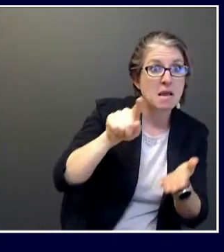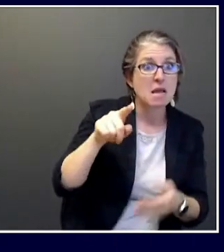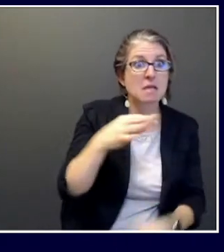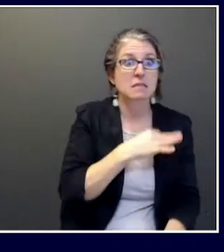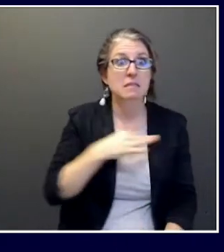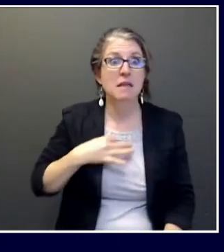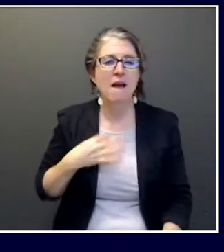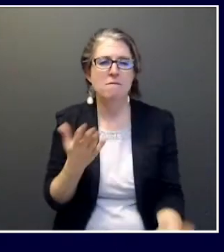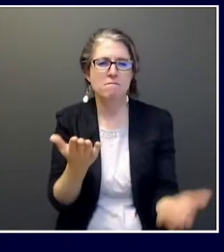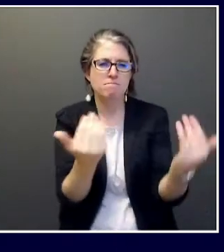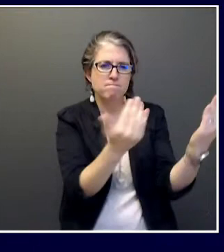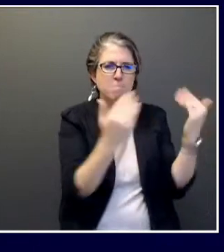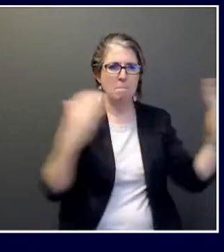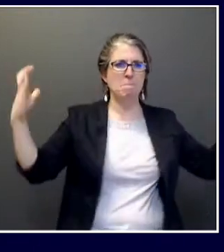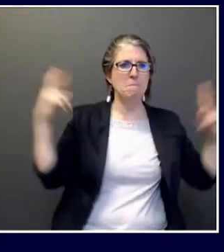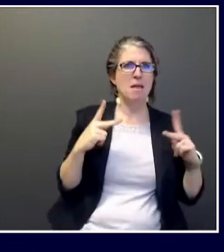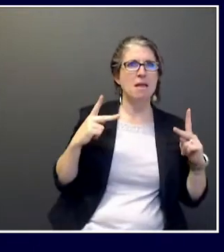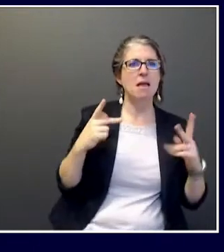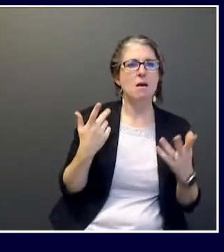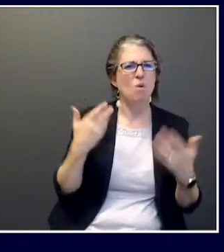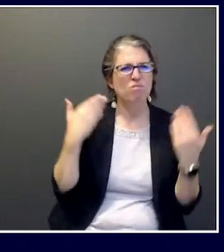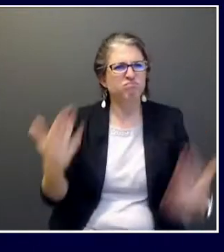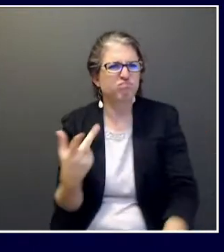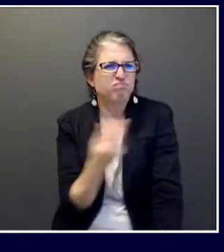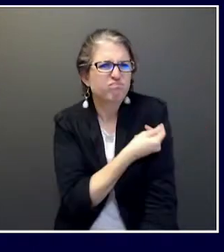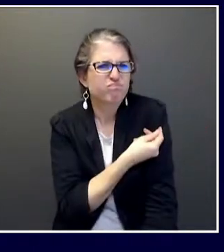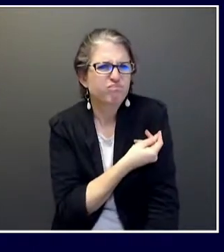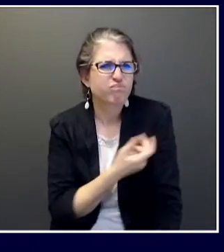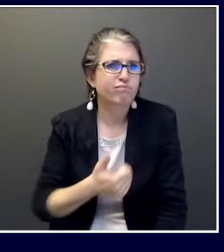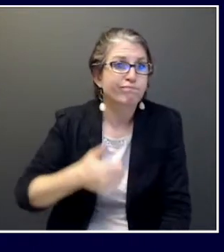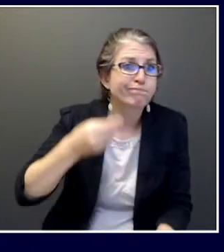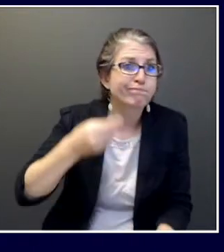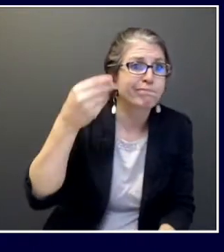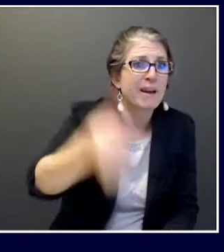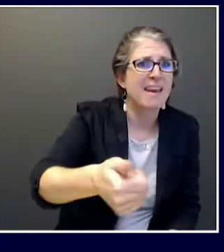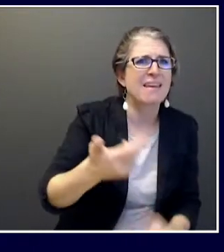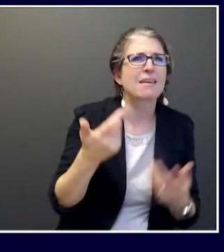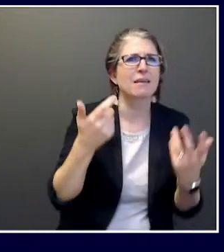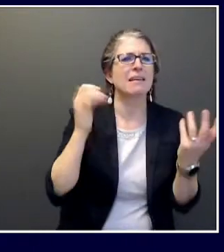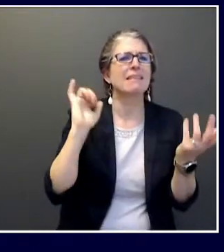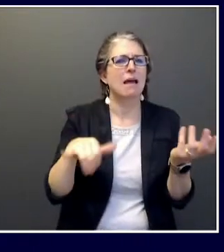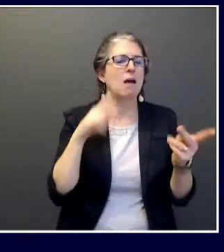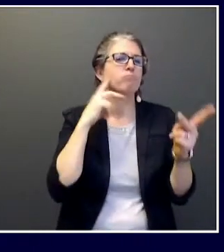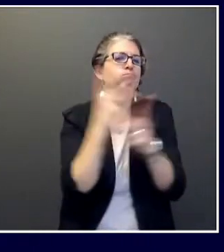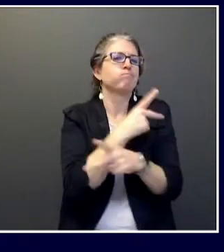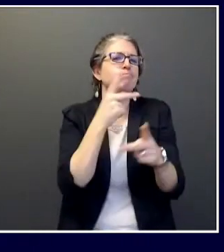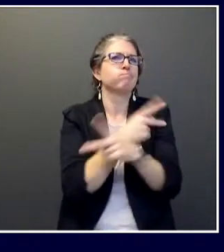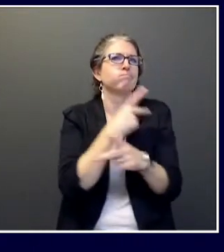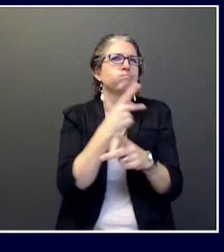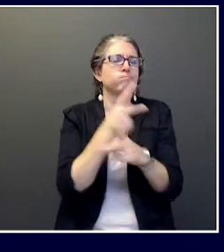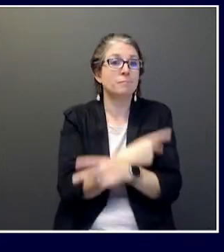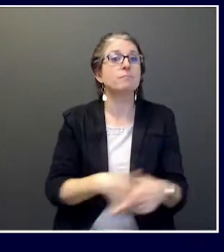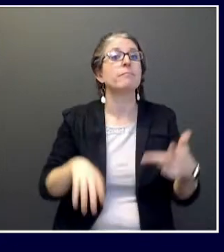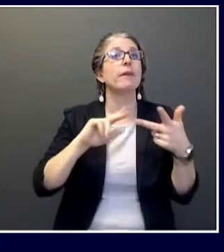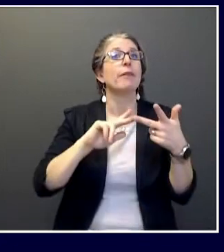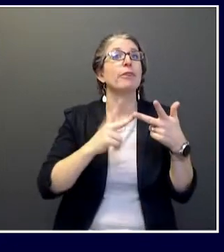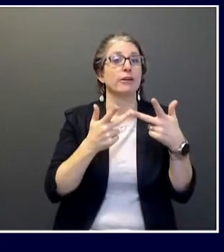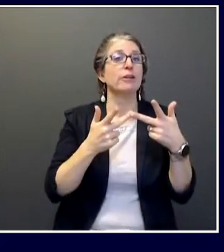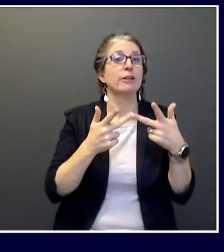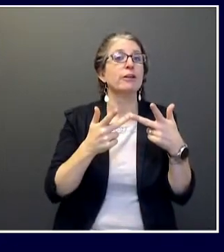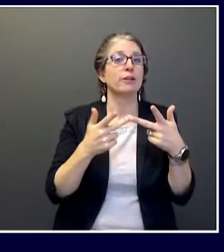critical staffing gaps are met. I think the third is kind of connecting them with recruiting resources. A good example